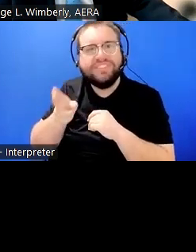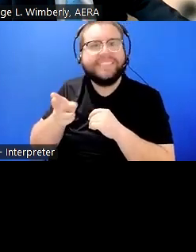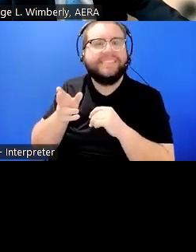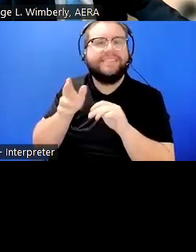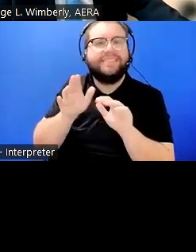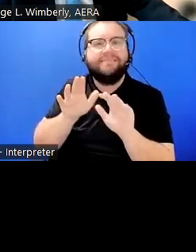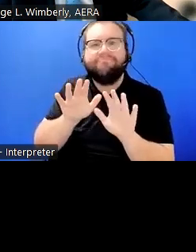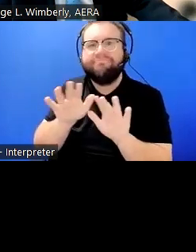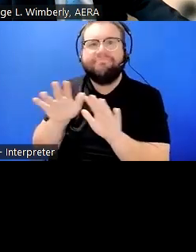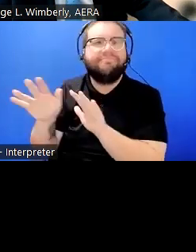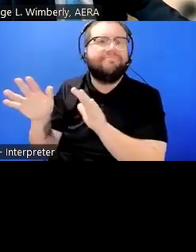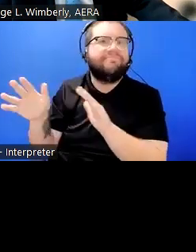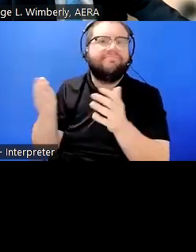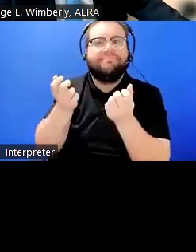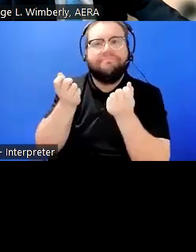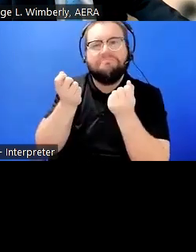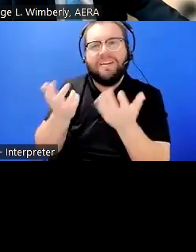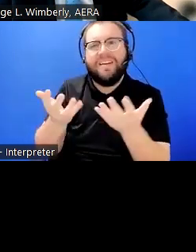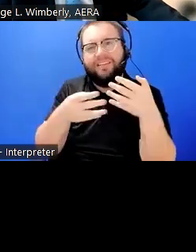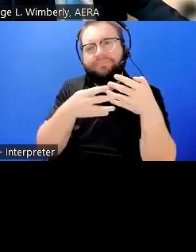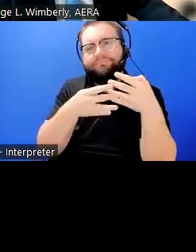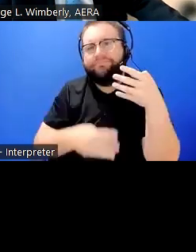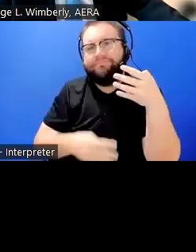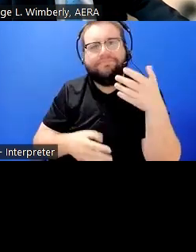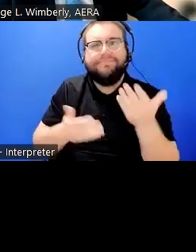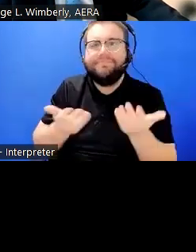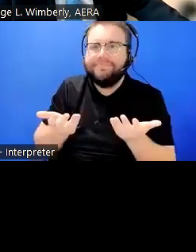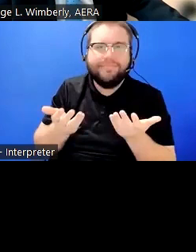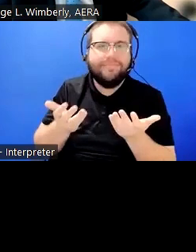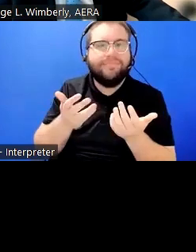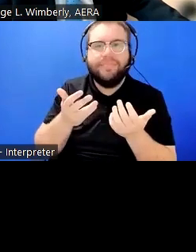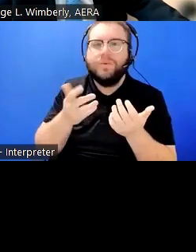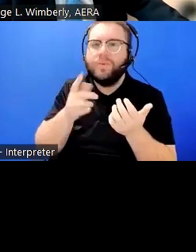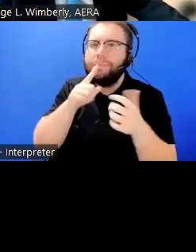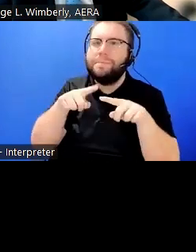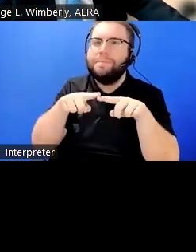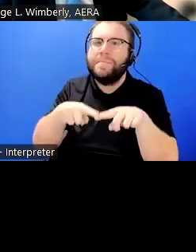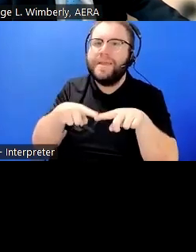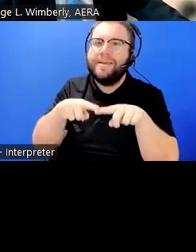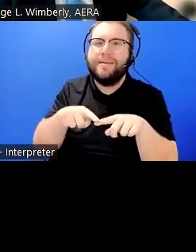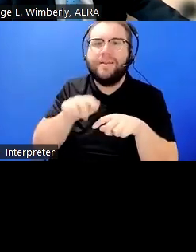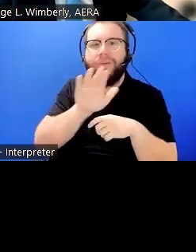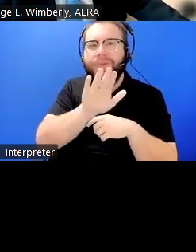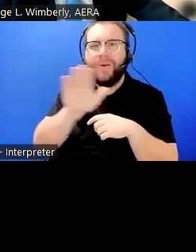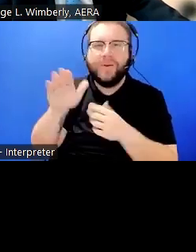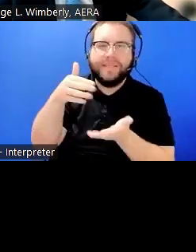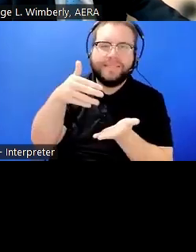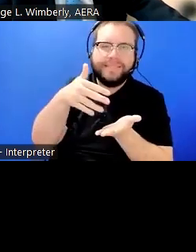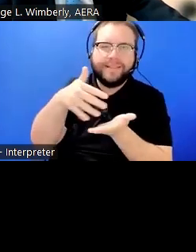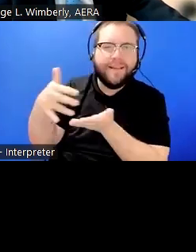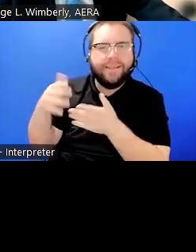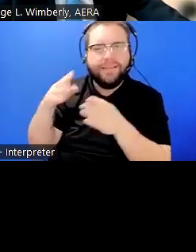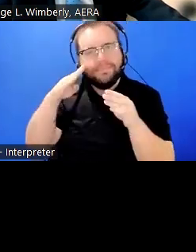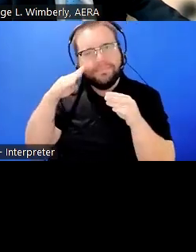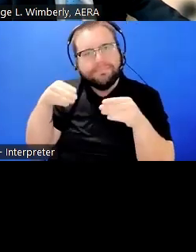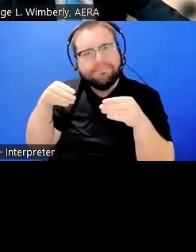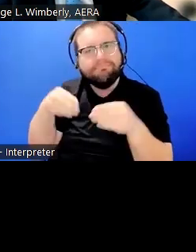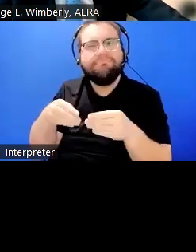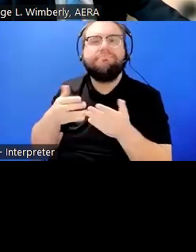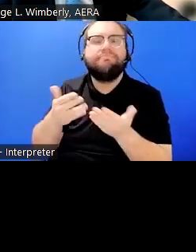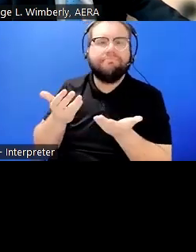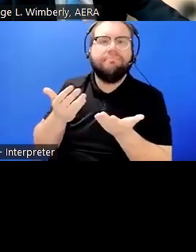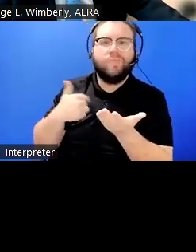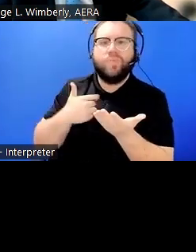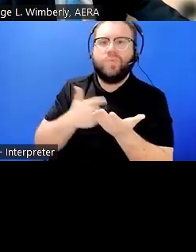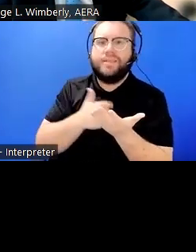quite the wide range, and it's all the focus of your study. And we really do like interdisciplinary studies, and studies